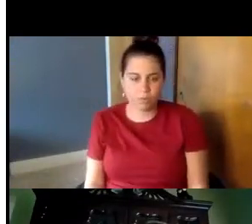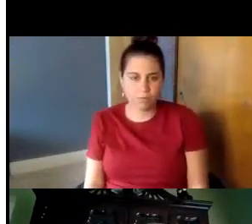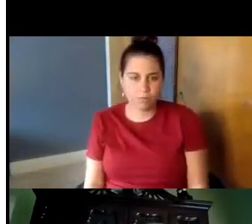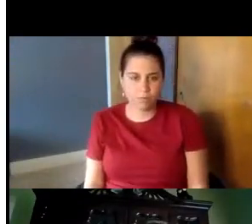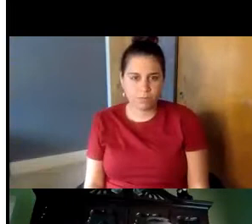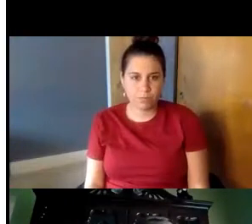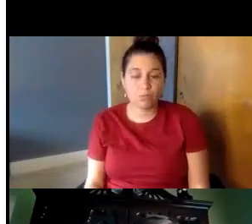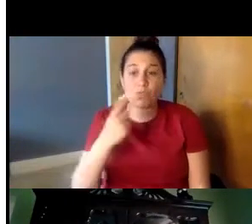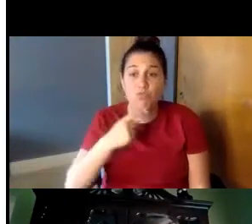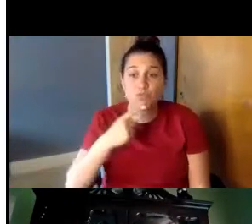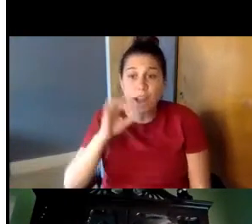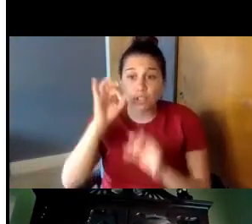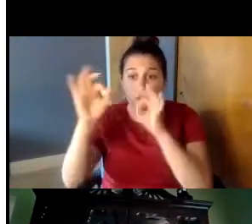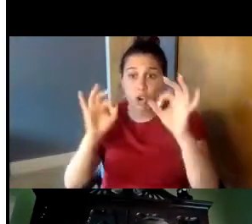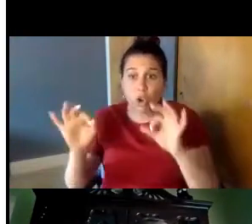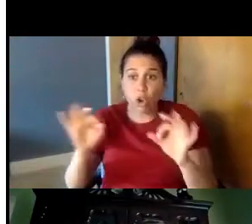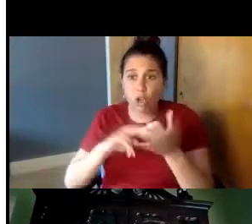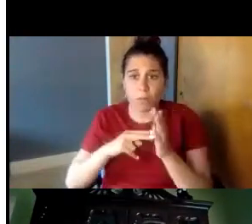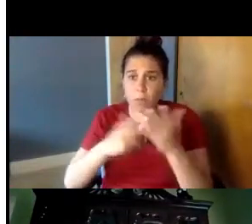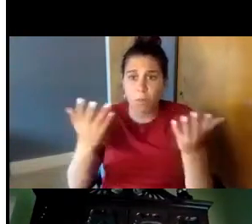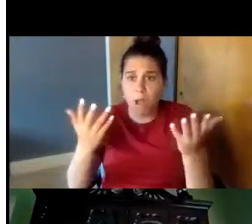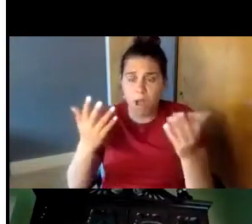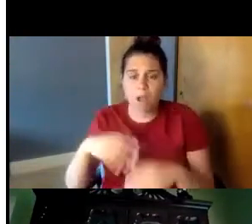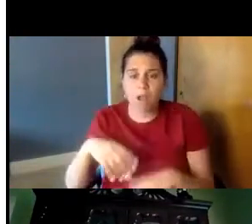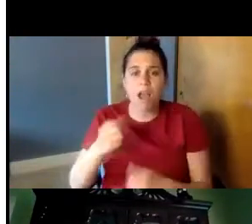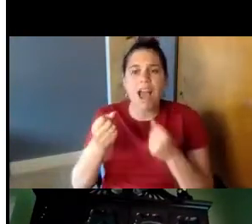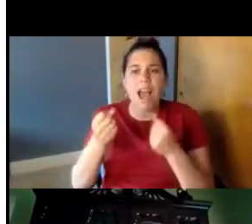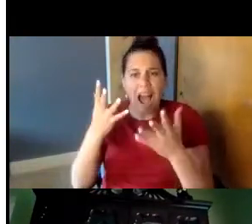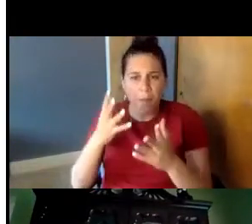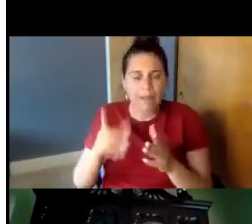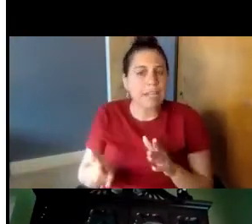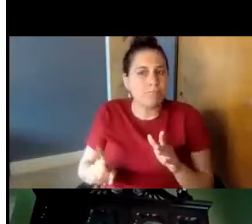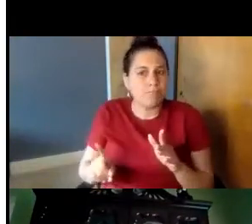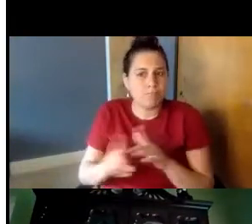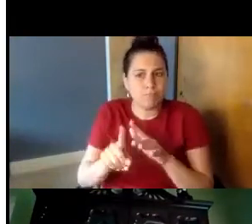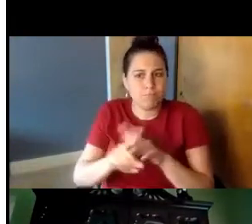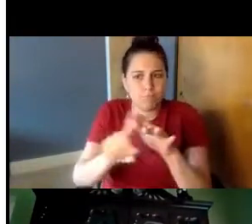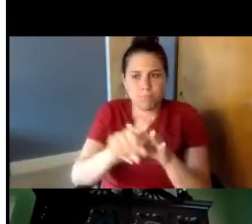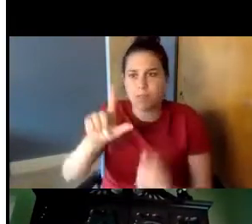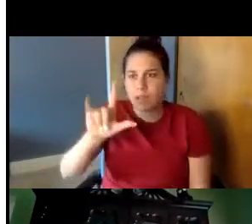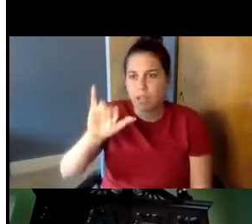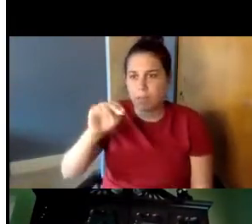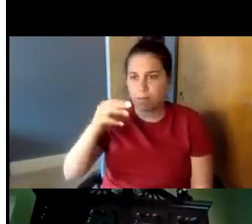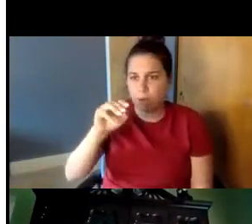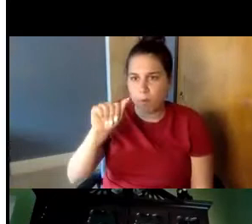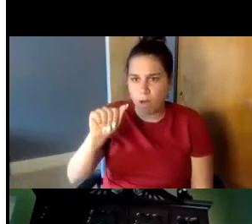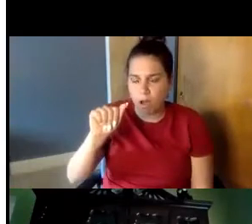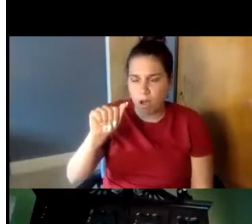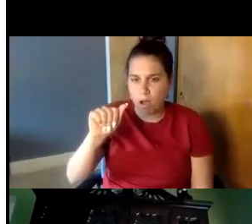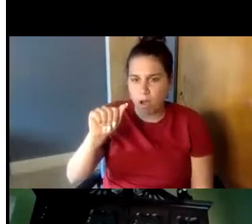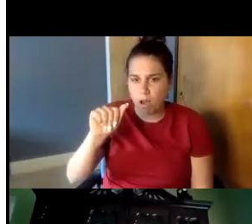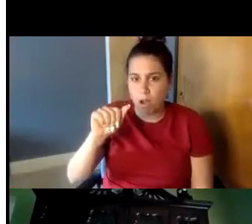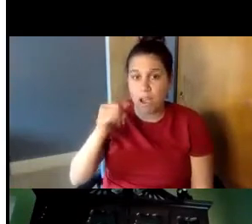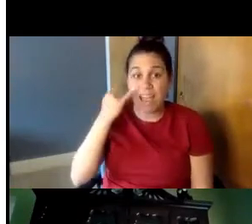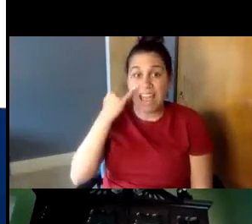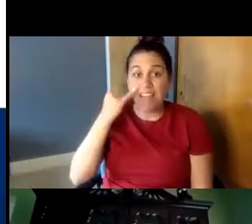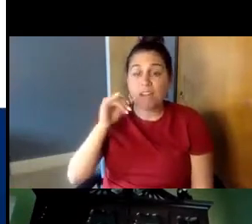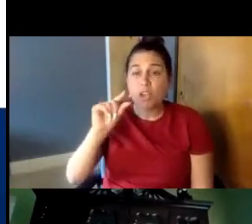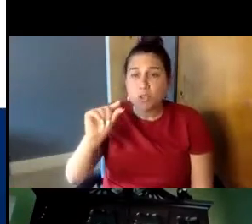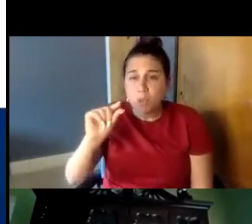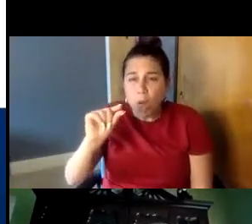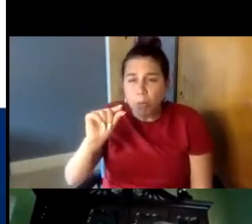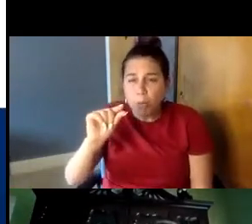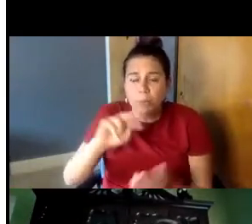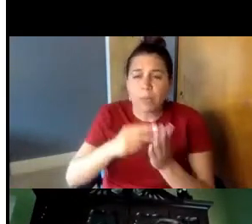red circles indicate the number of cases of lymphoma in each zip code. And so the bigger the circle, the more cases of